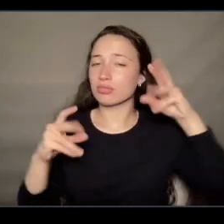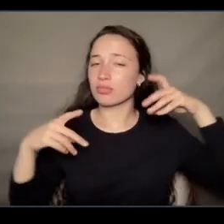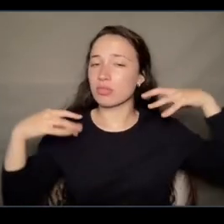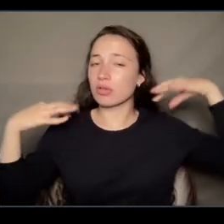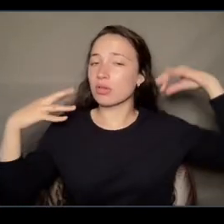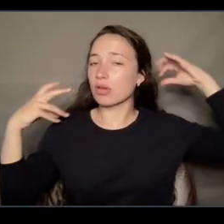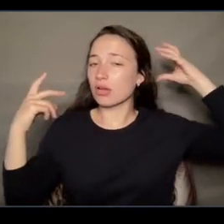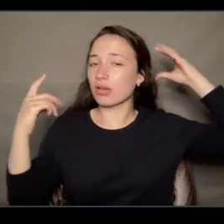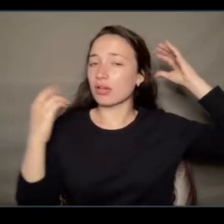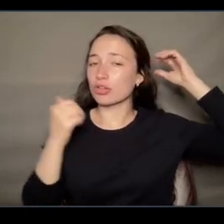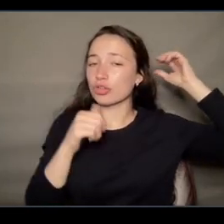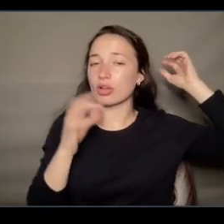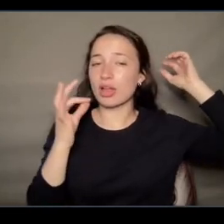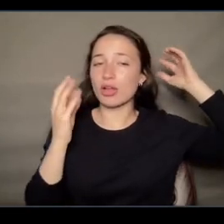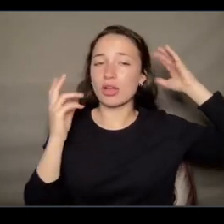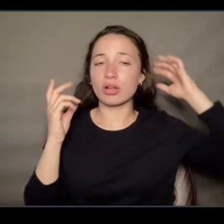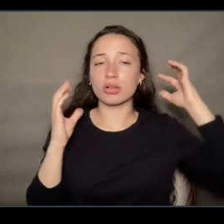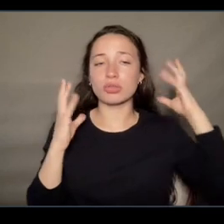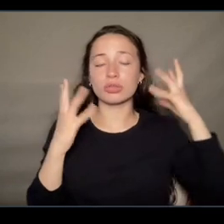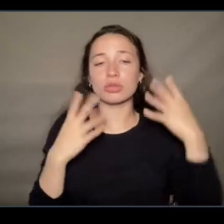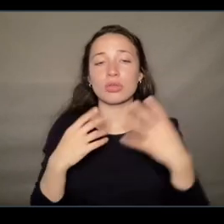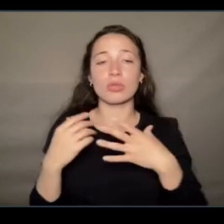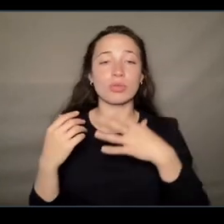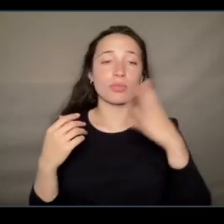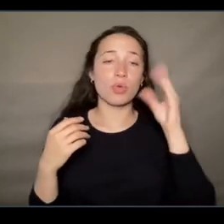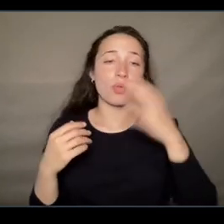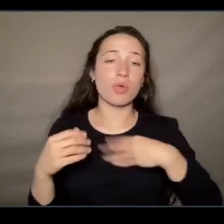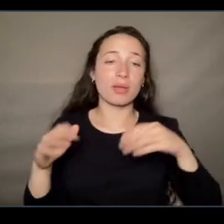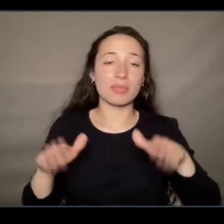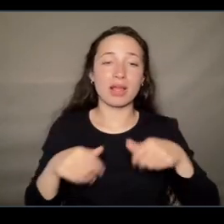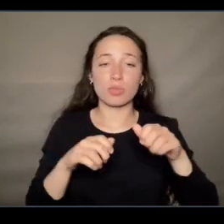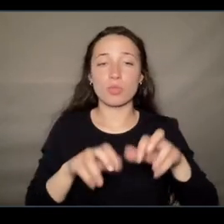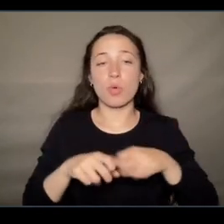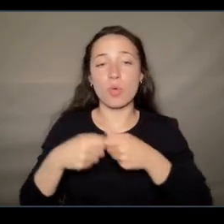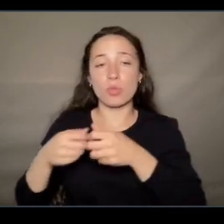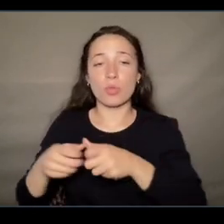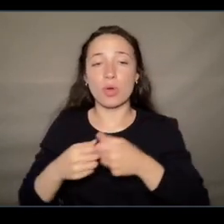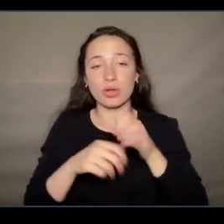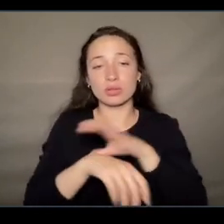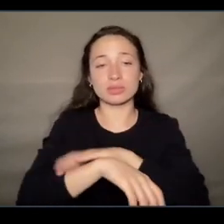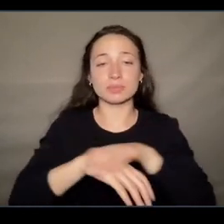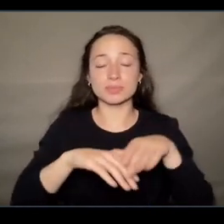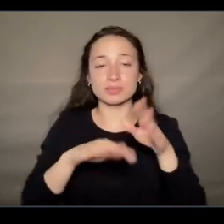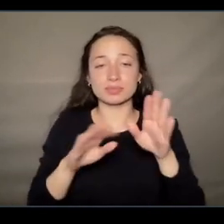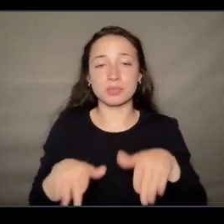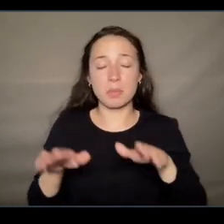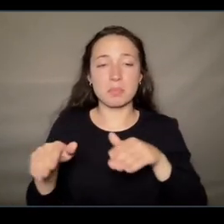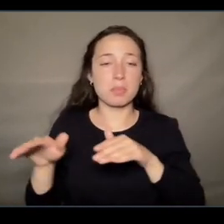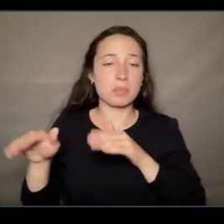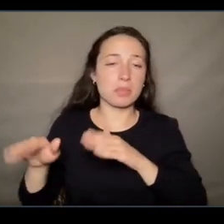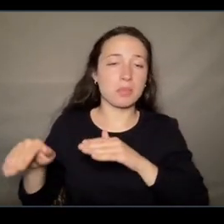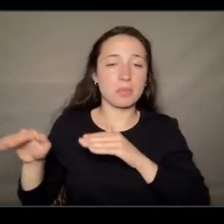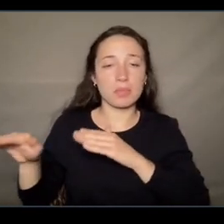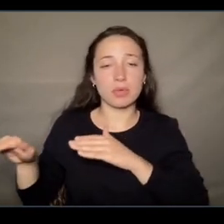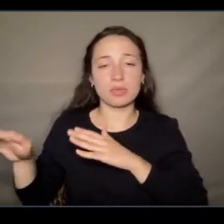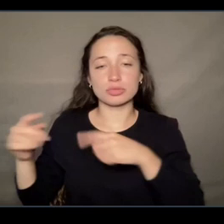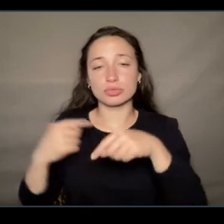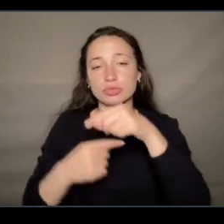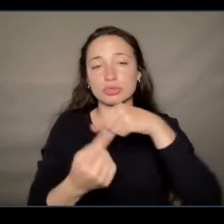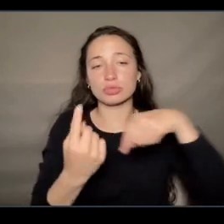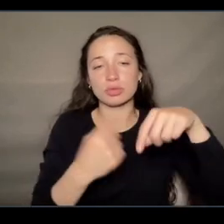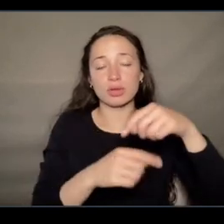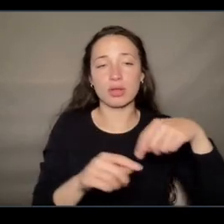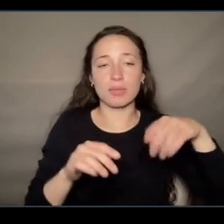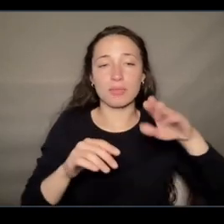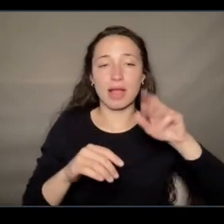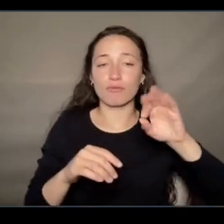girls' hair garlanded and loose, the boys' white pants rolled, white sleeves flapping as they circled